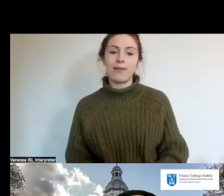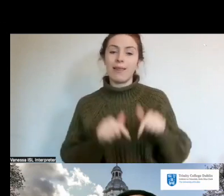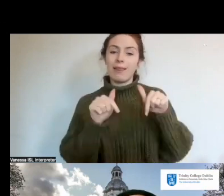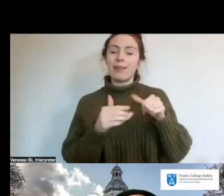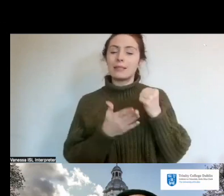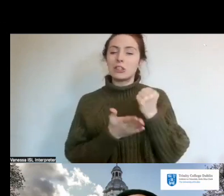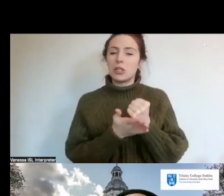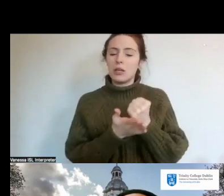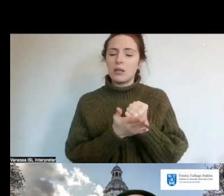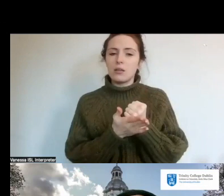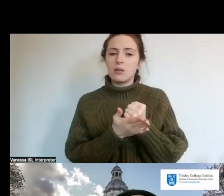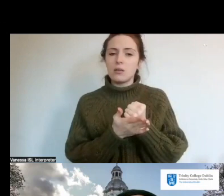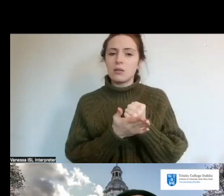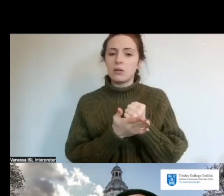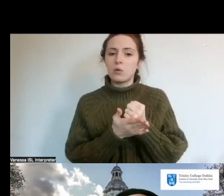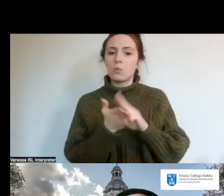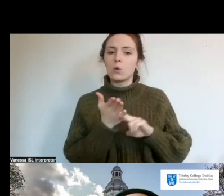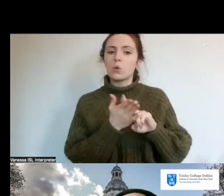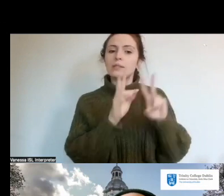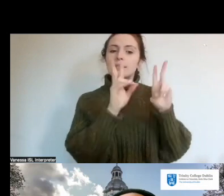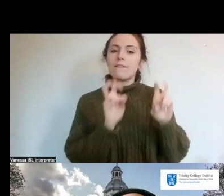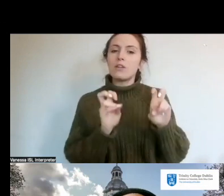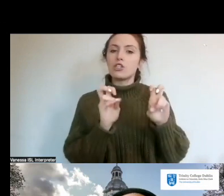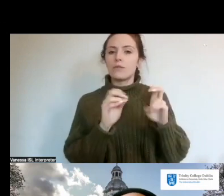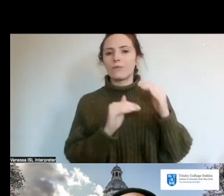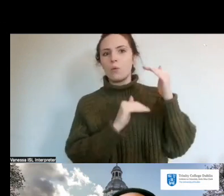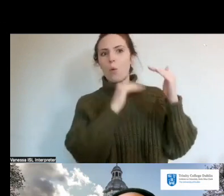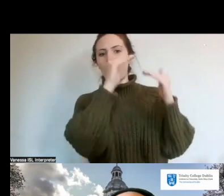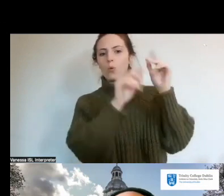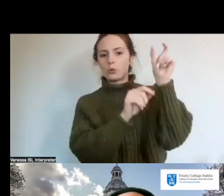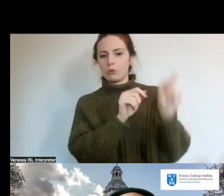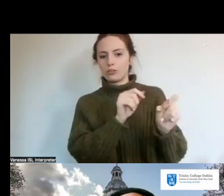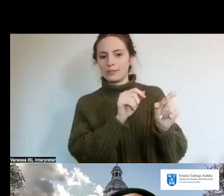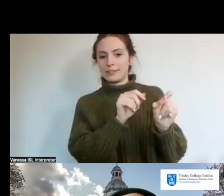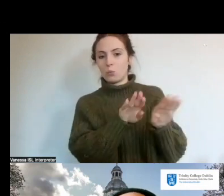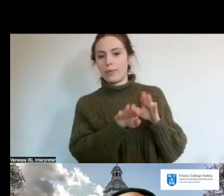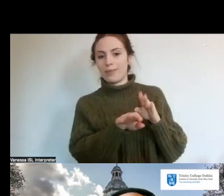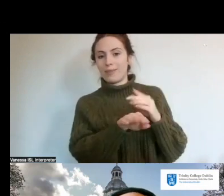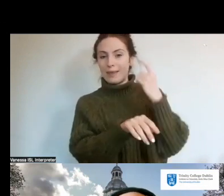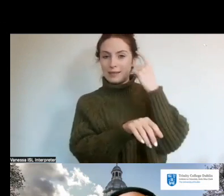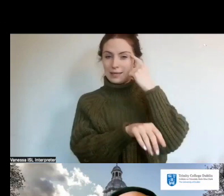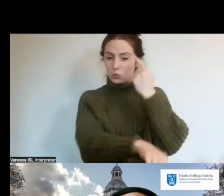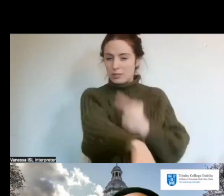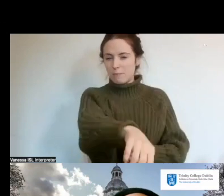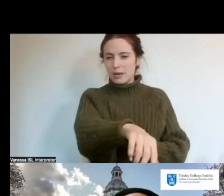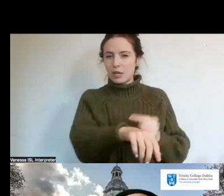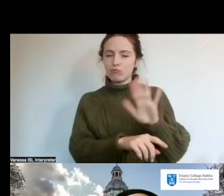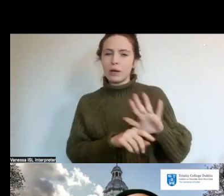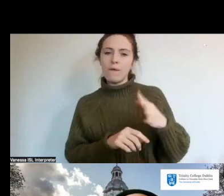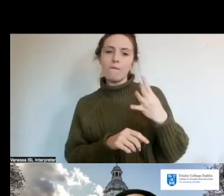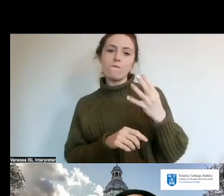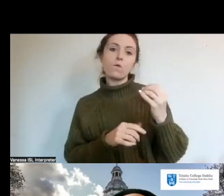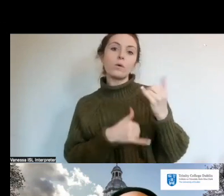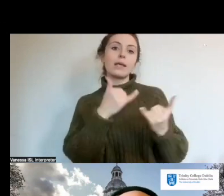we used the definition of an older person with intellectual disability as somebody aged 40 years and older. And that matches with